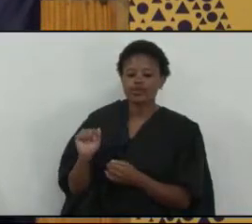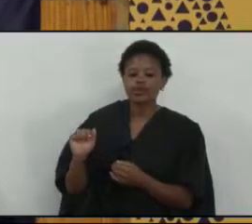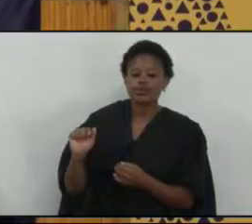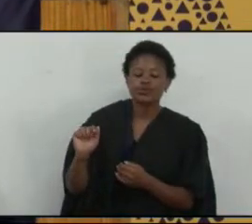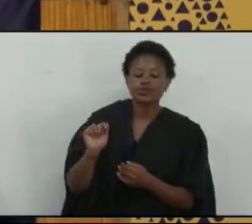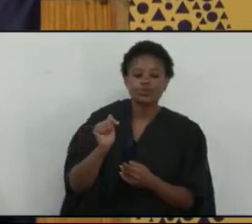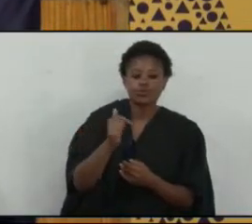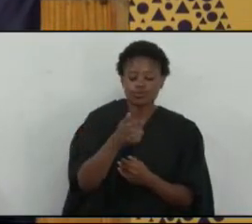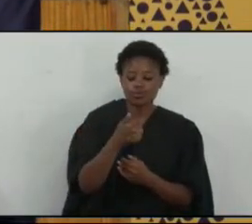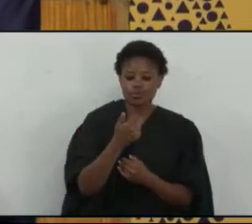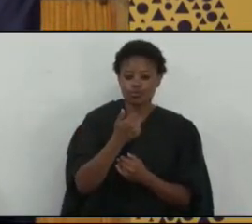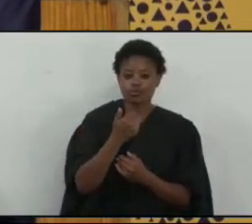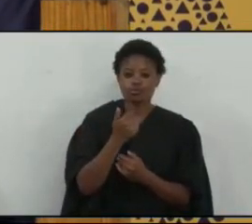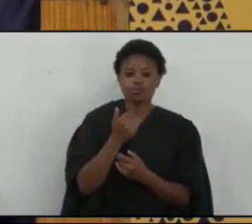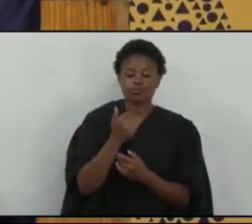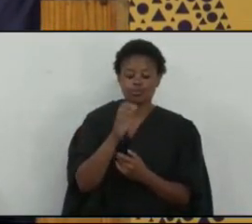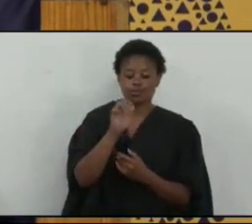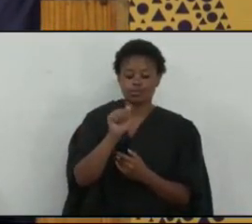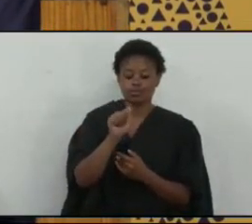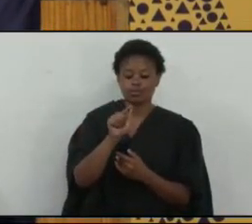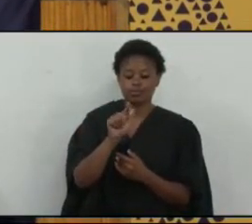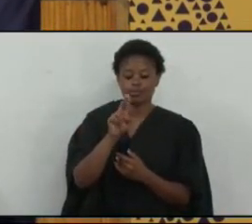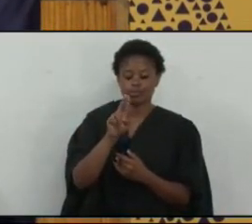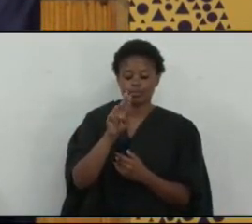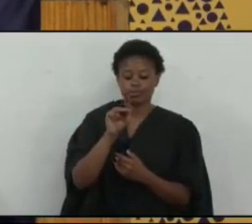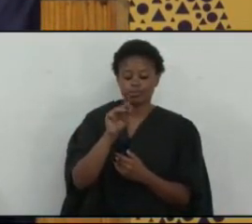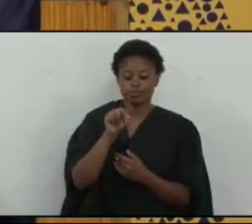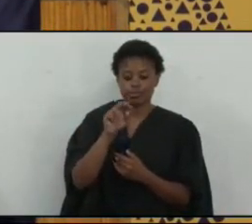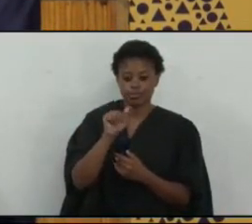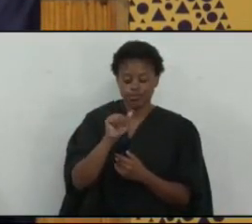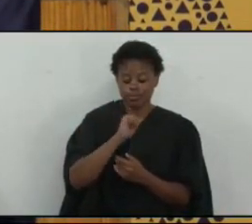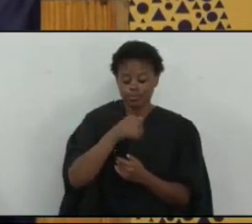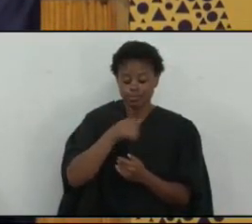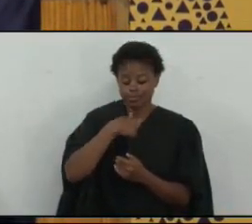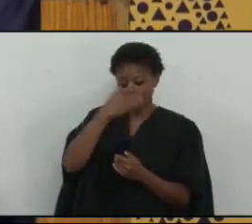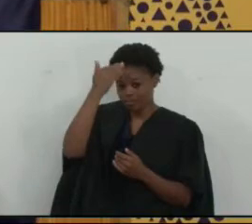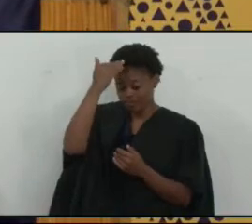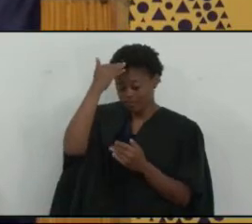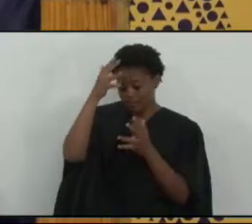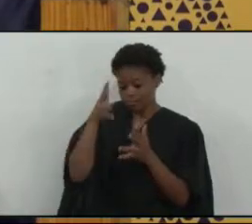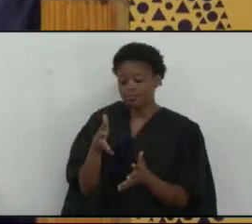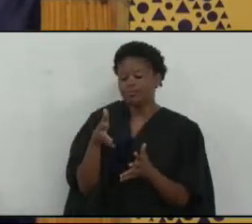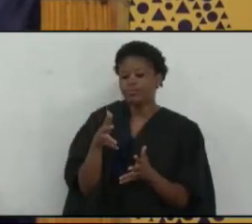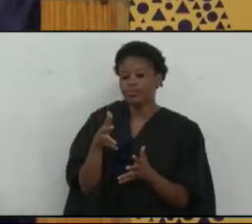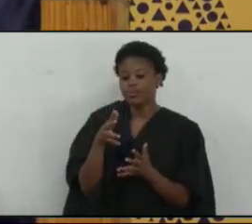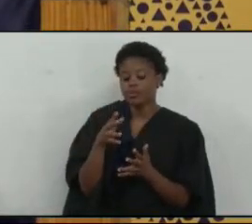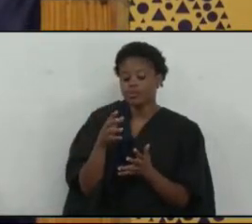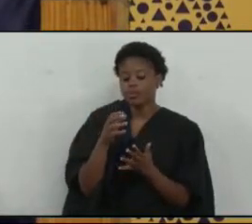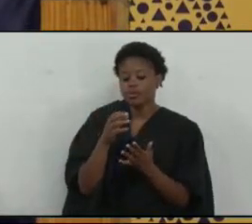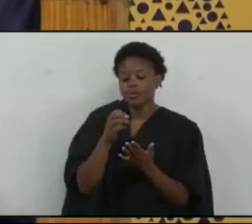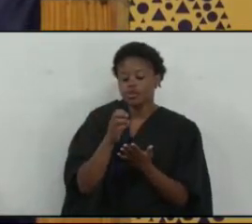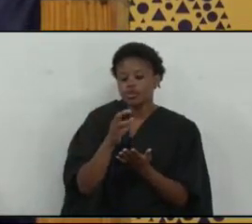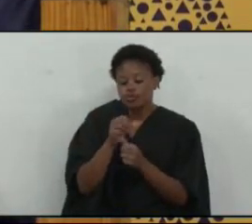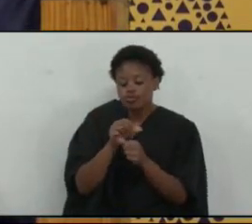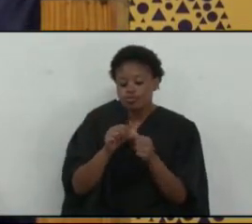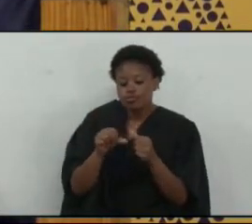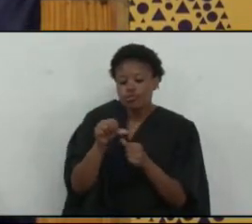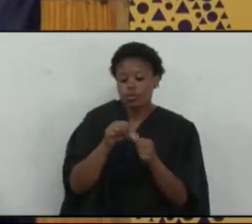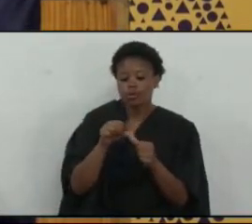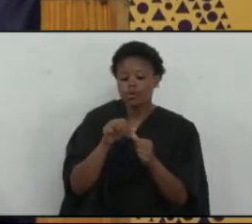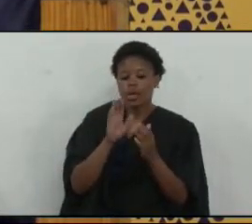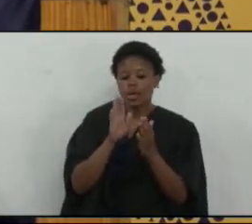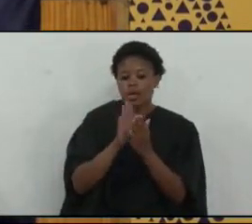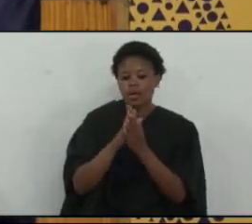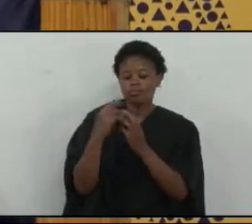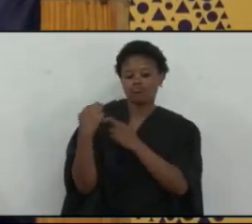all our alumni, our graduates display social consciousness and